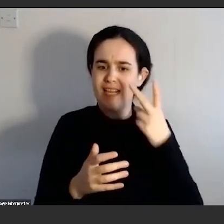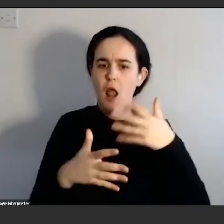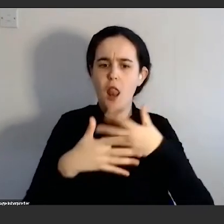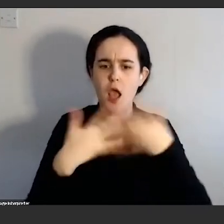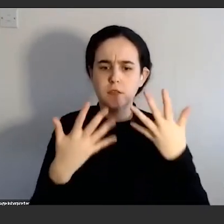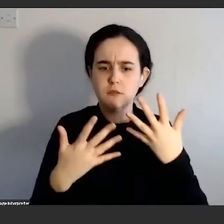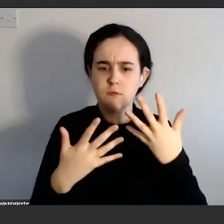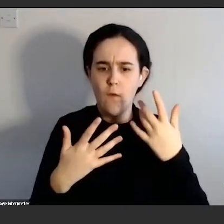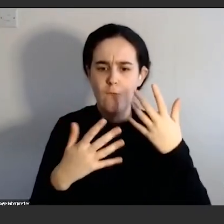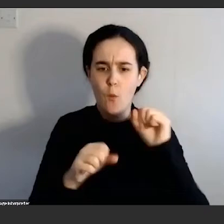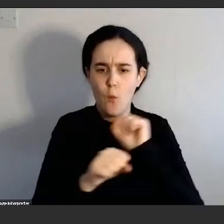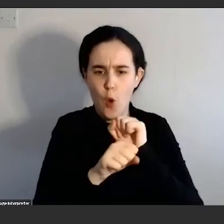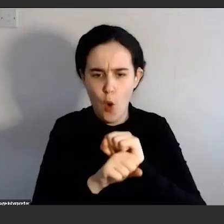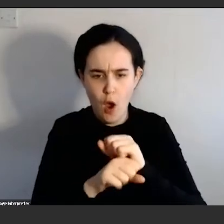mask